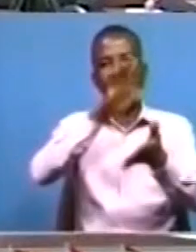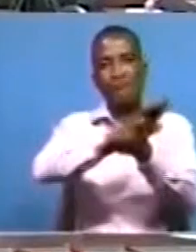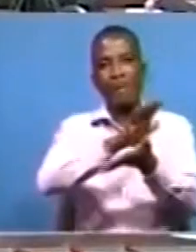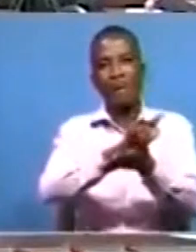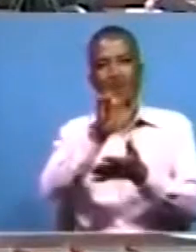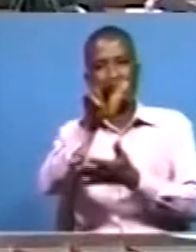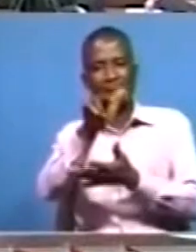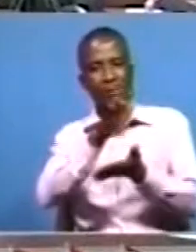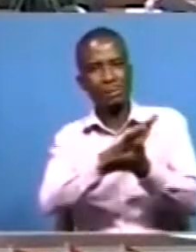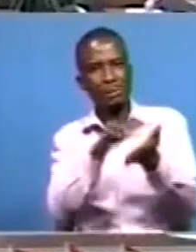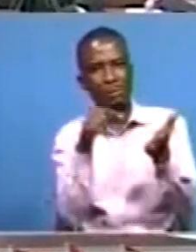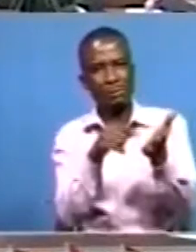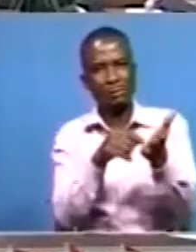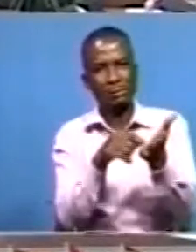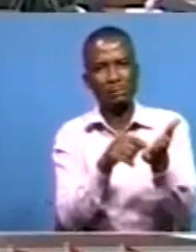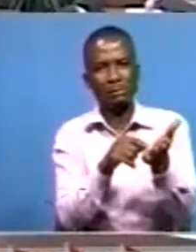and the CI 127.